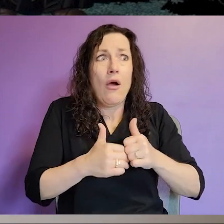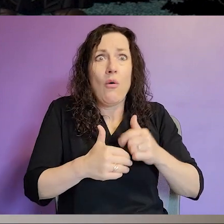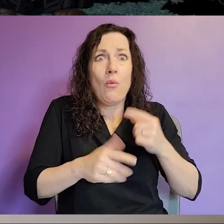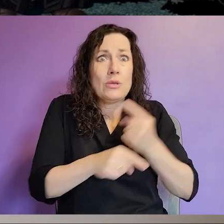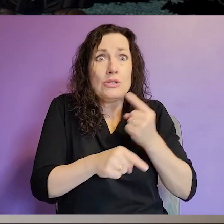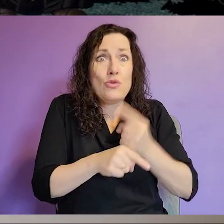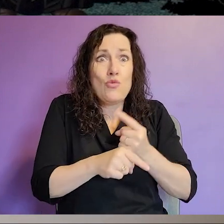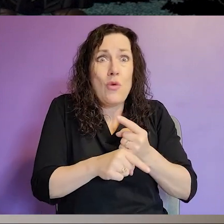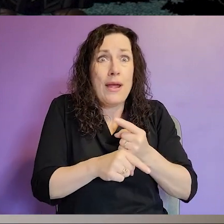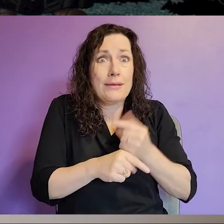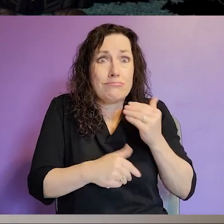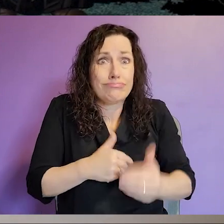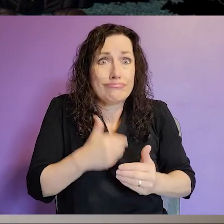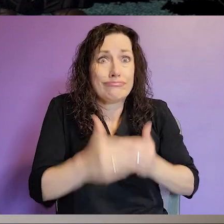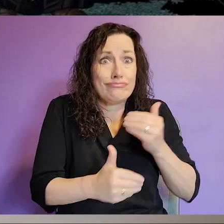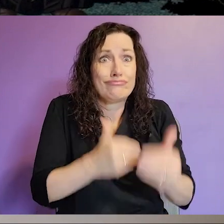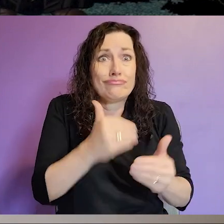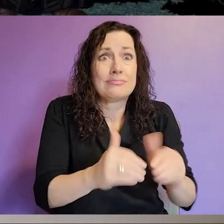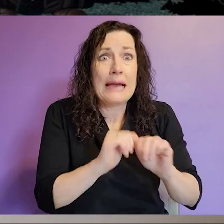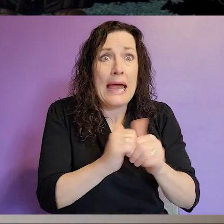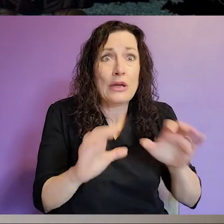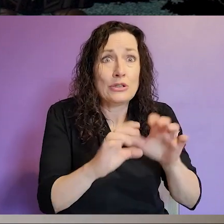and how to do that.